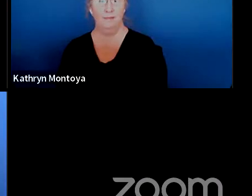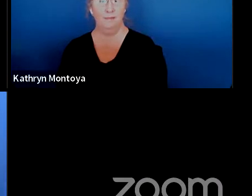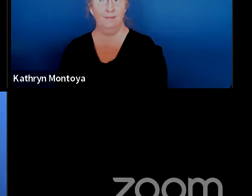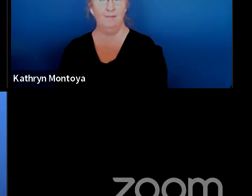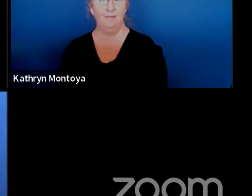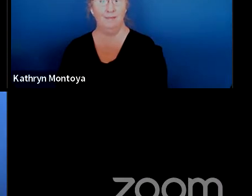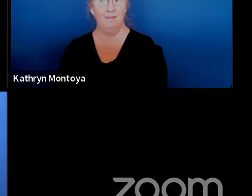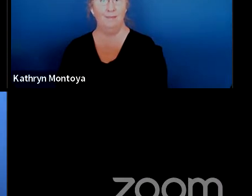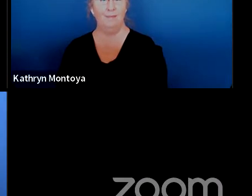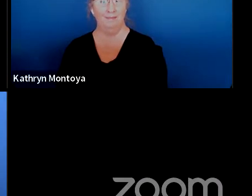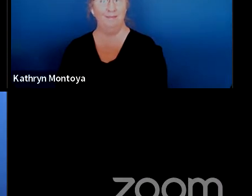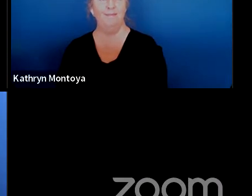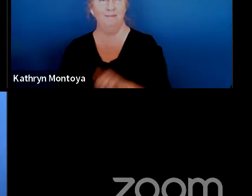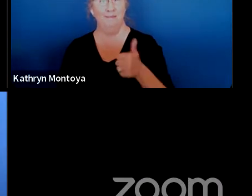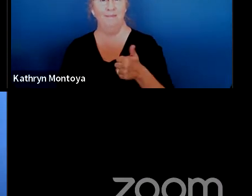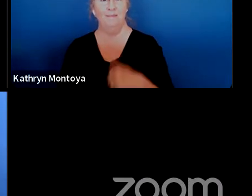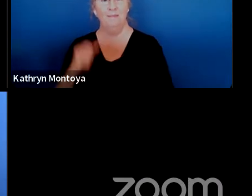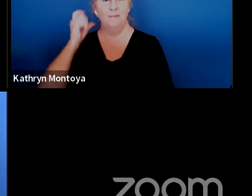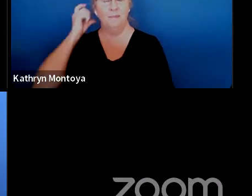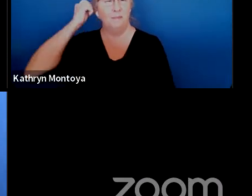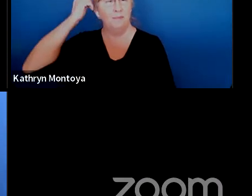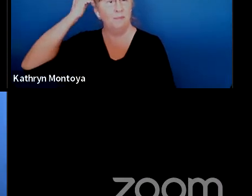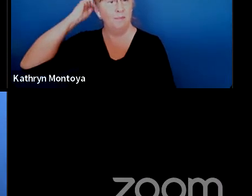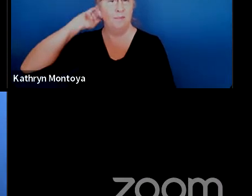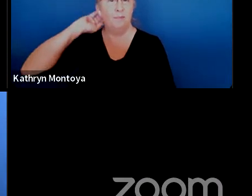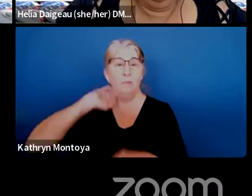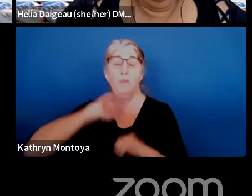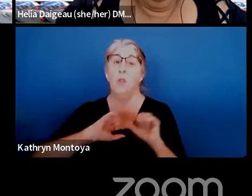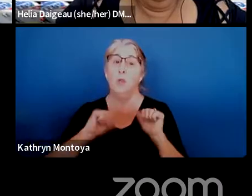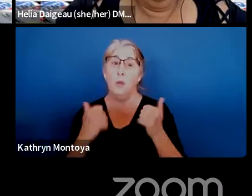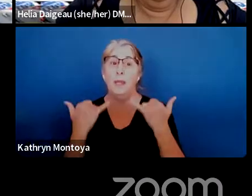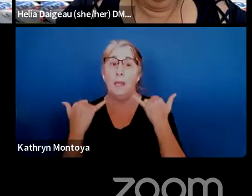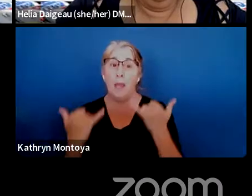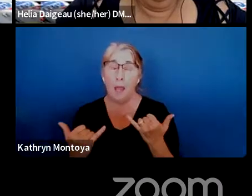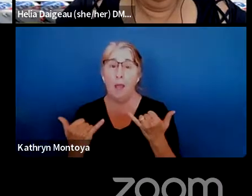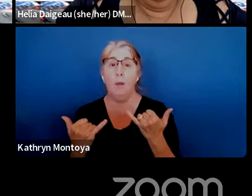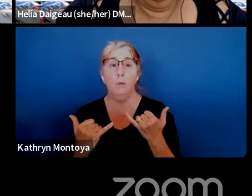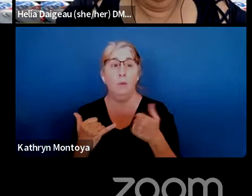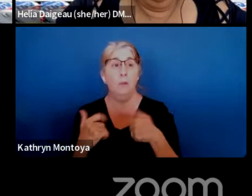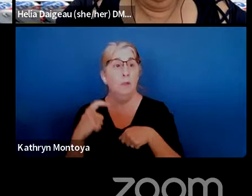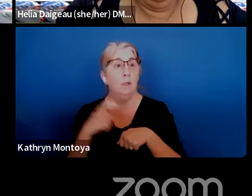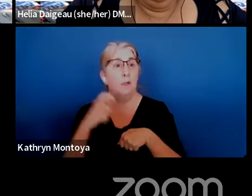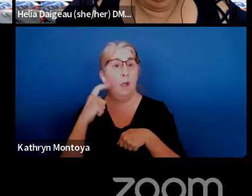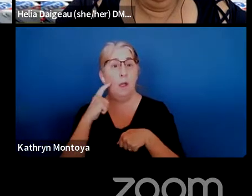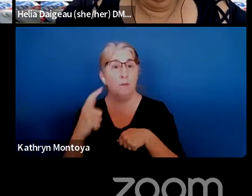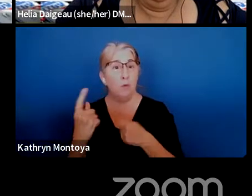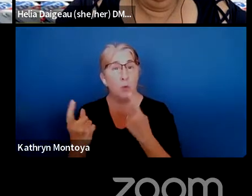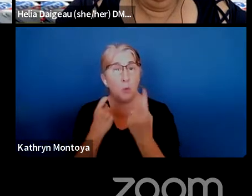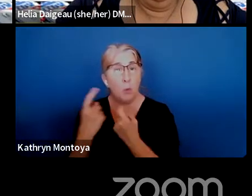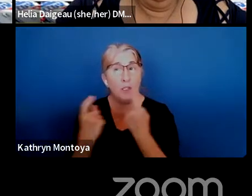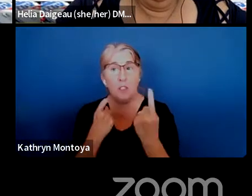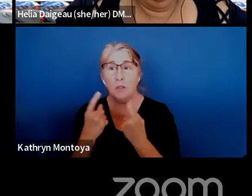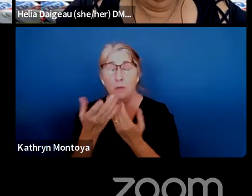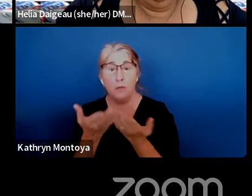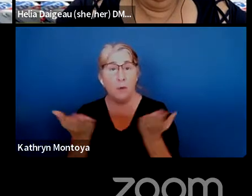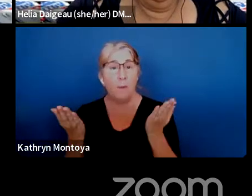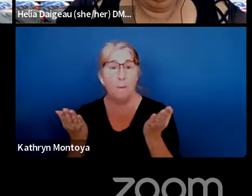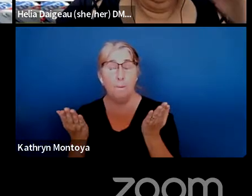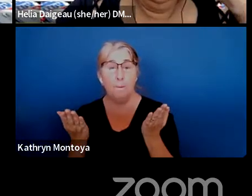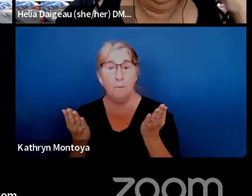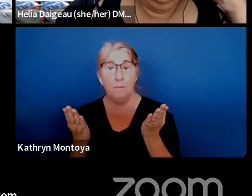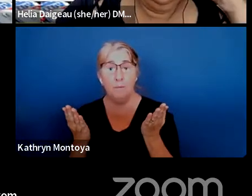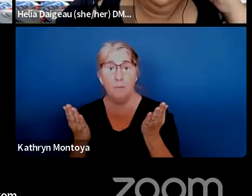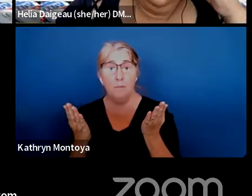Great. Okay, now is the part where we get to hear questions from our